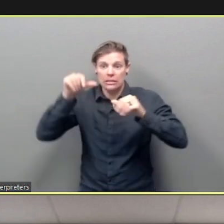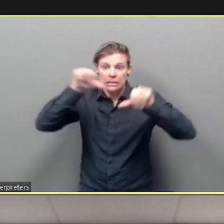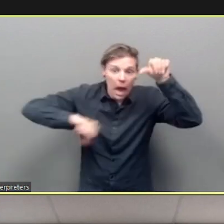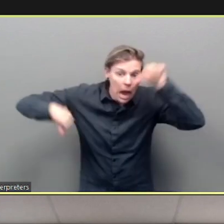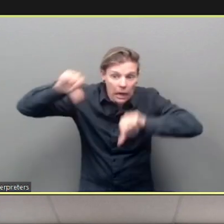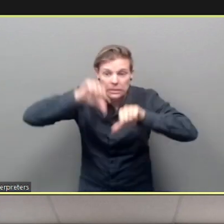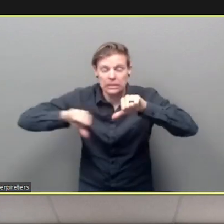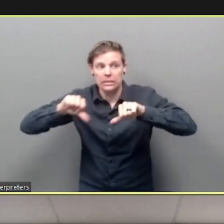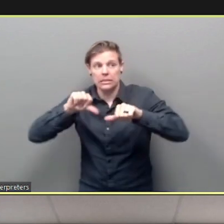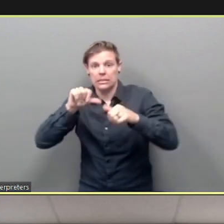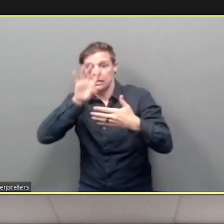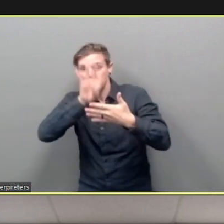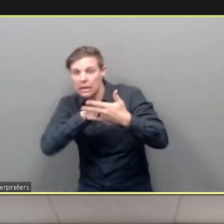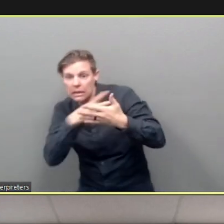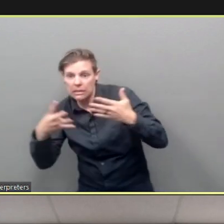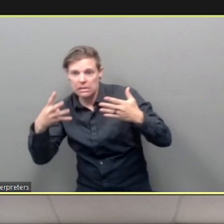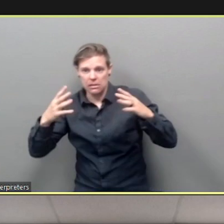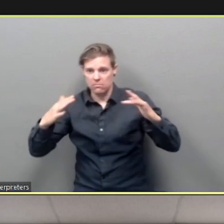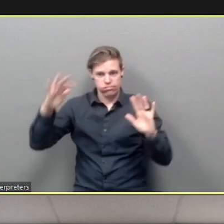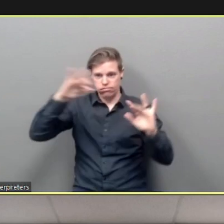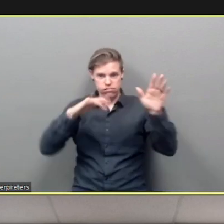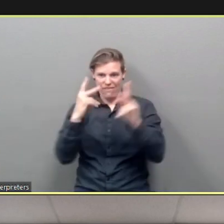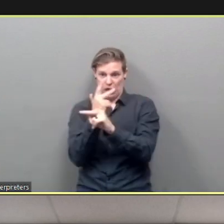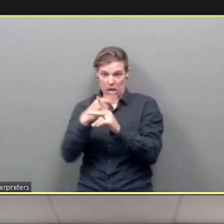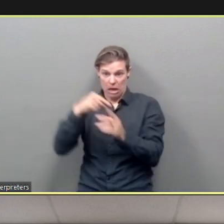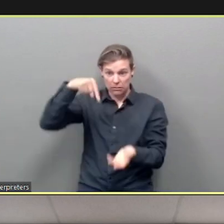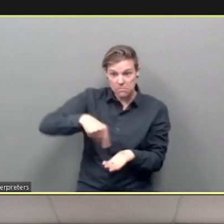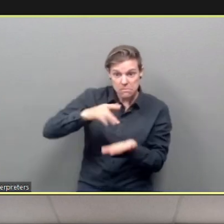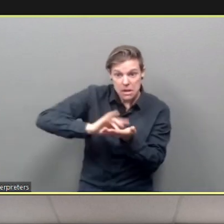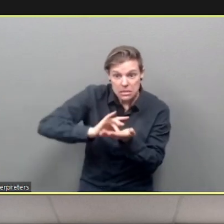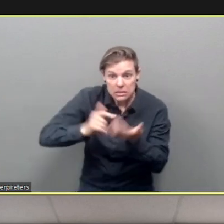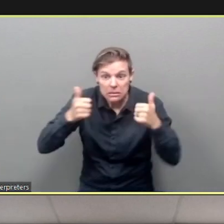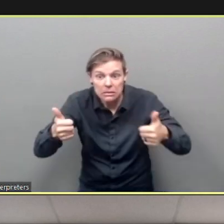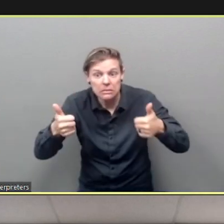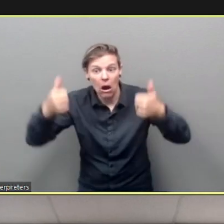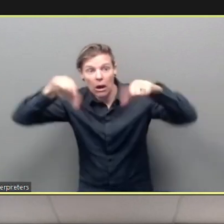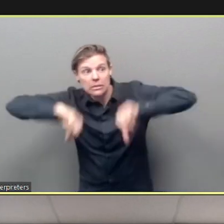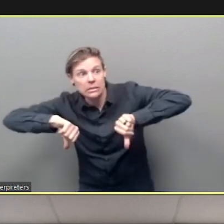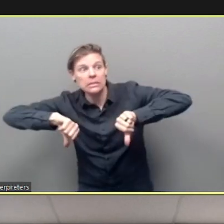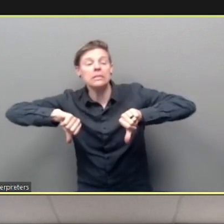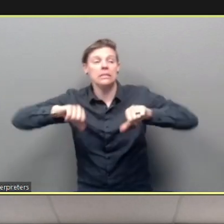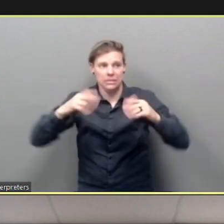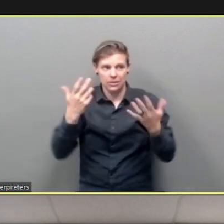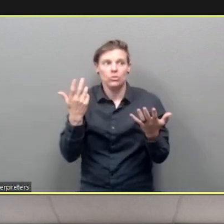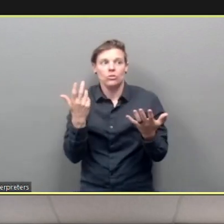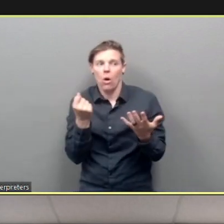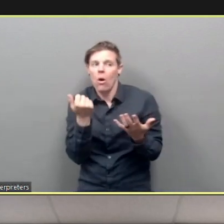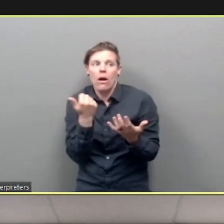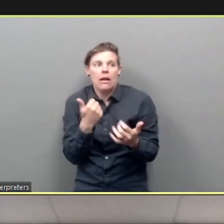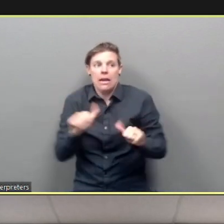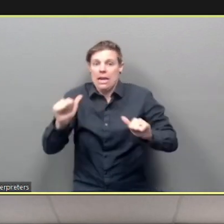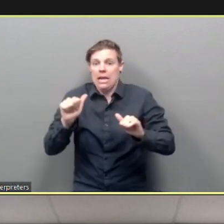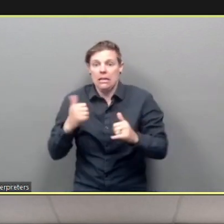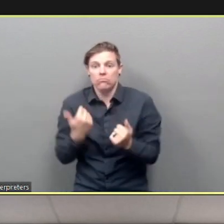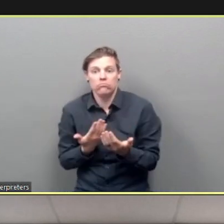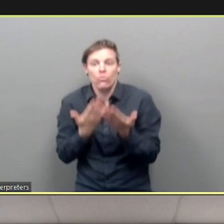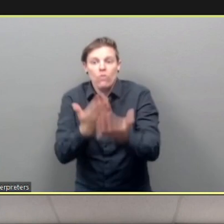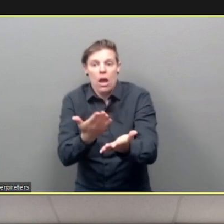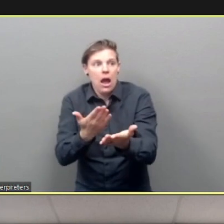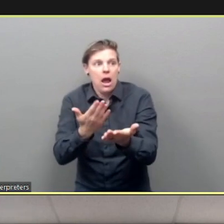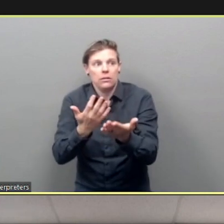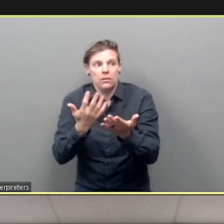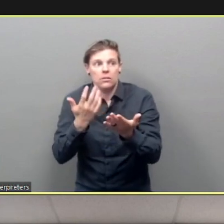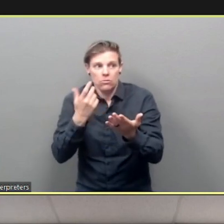nurse practitioner, physician's assistant, really any provider can provide this. We can go to our pharmacy and get it. So there's